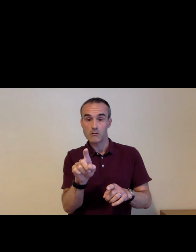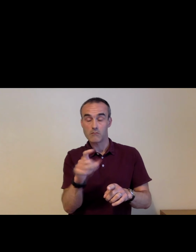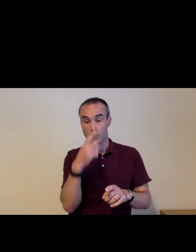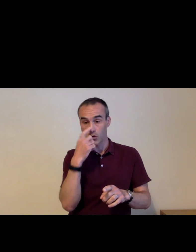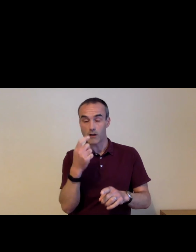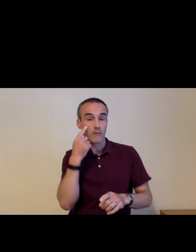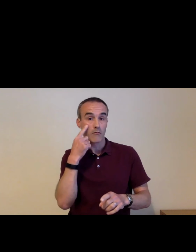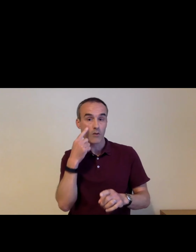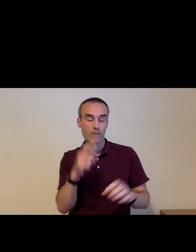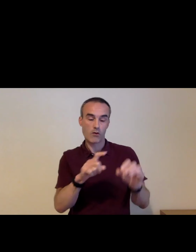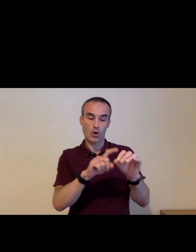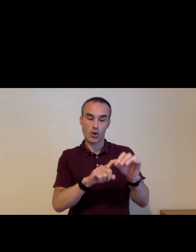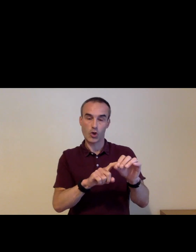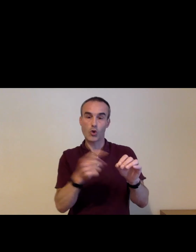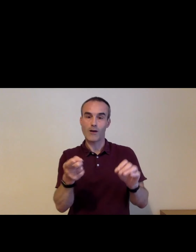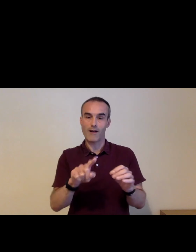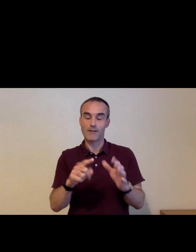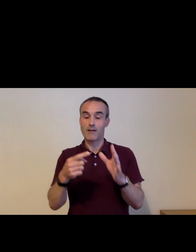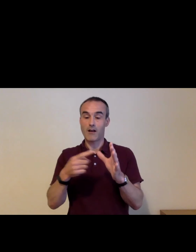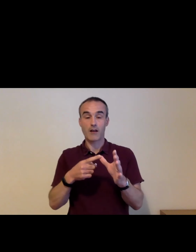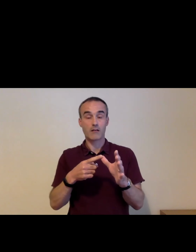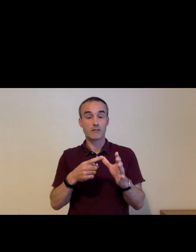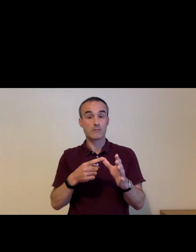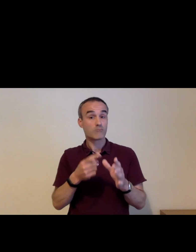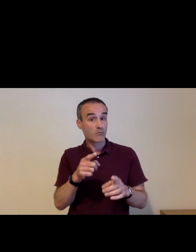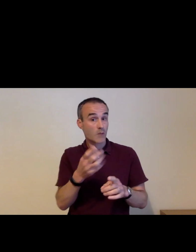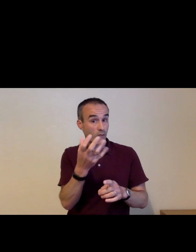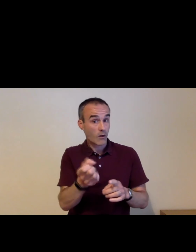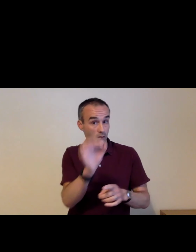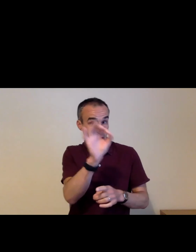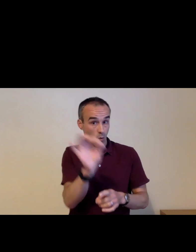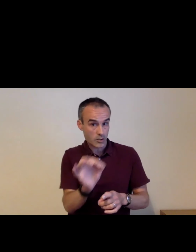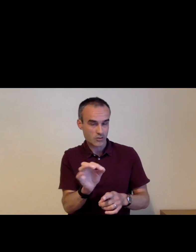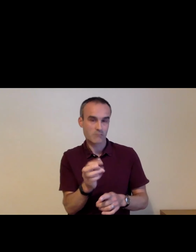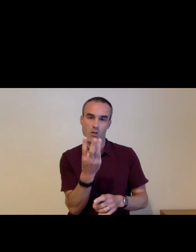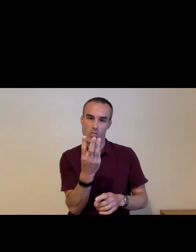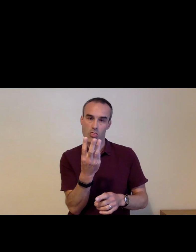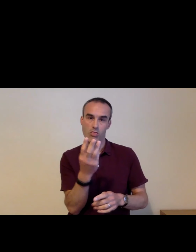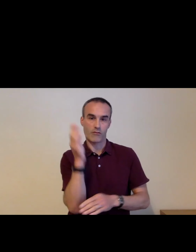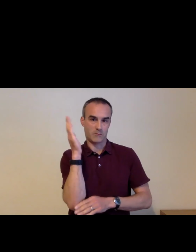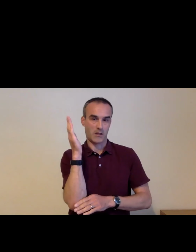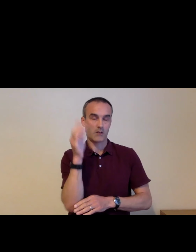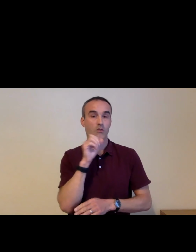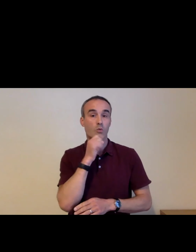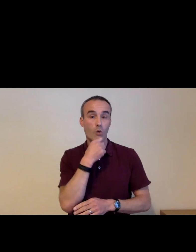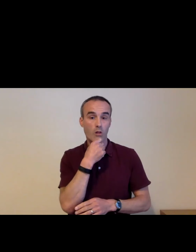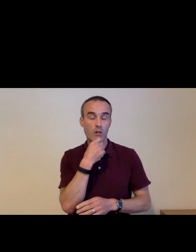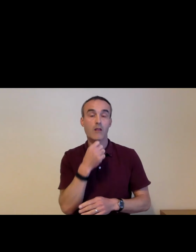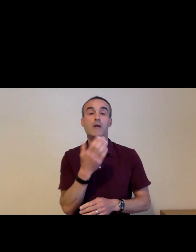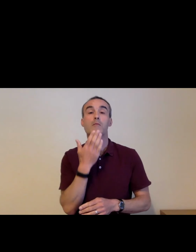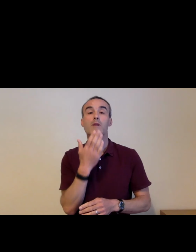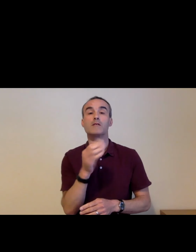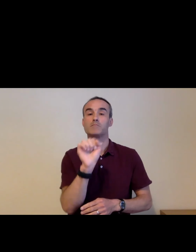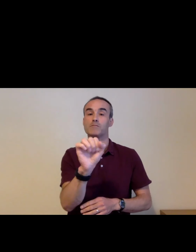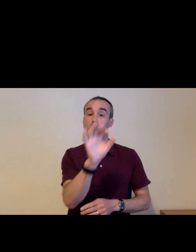Q&A. And so if you've got any questions for our speakers, we've got 3 speakers, just put your question into that